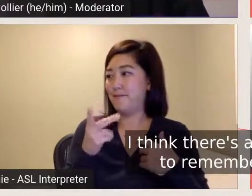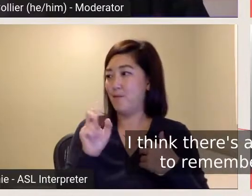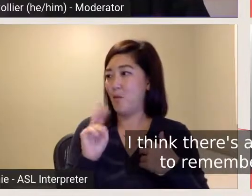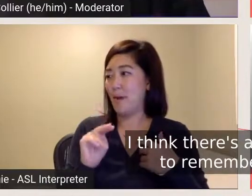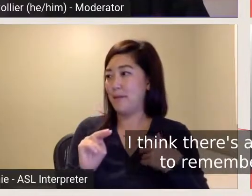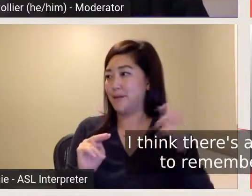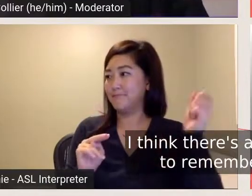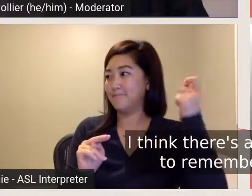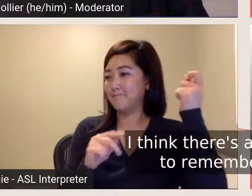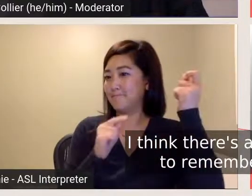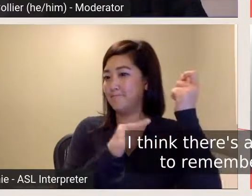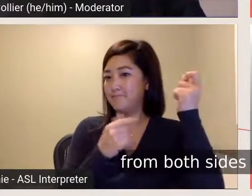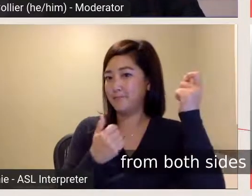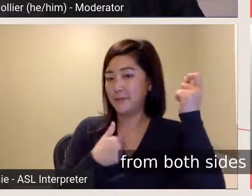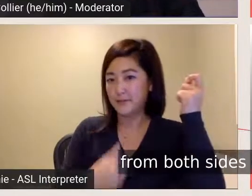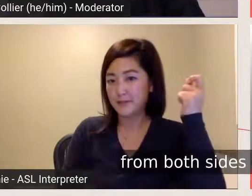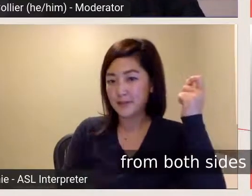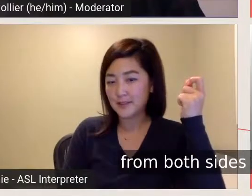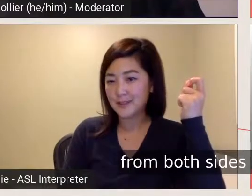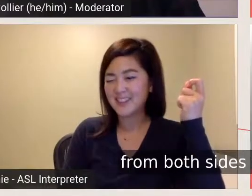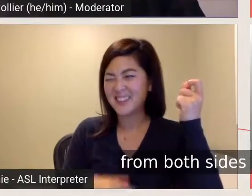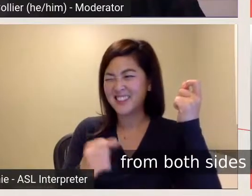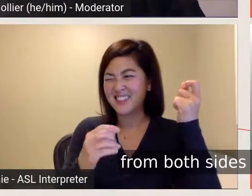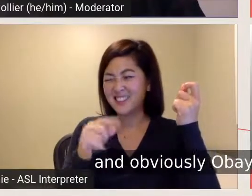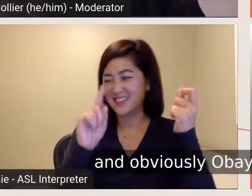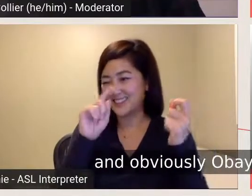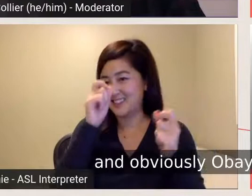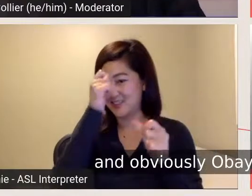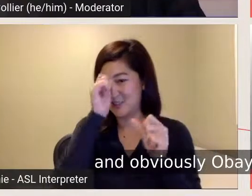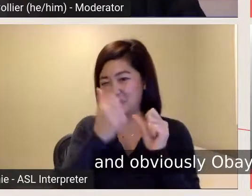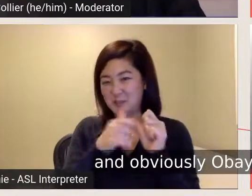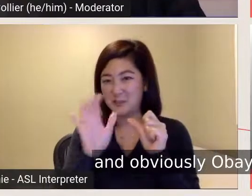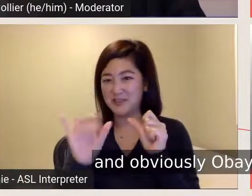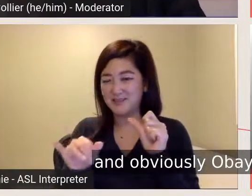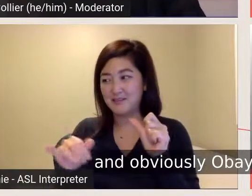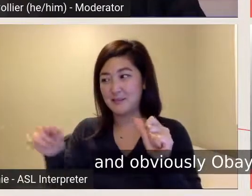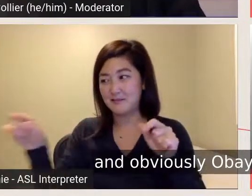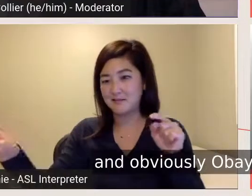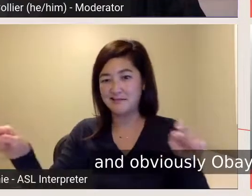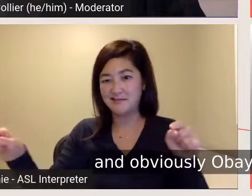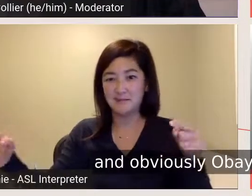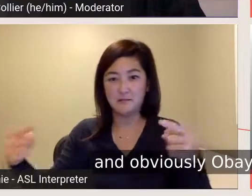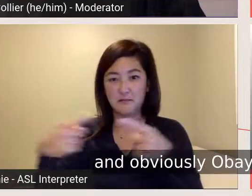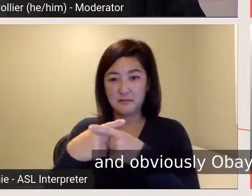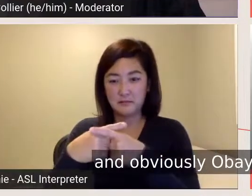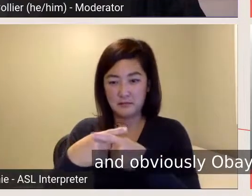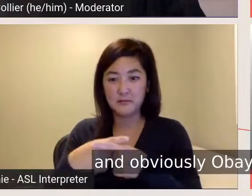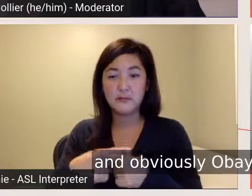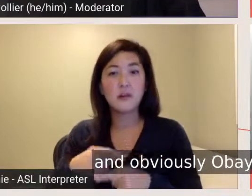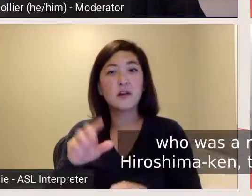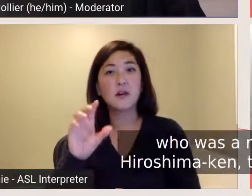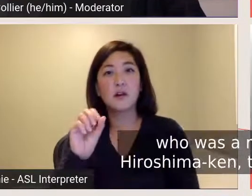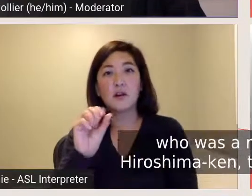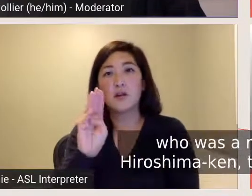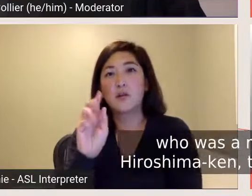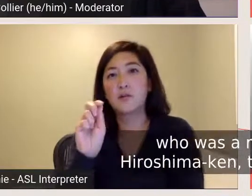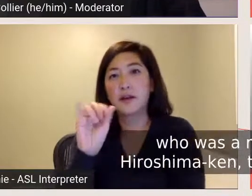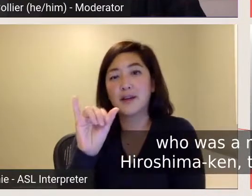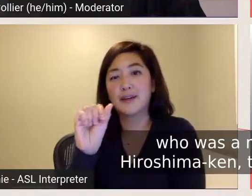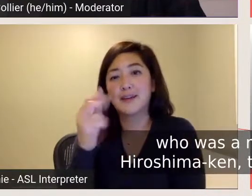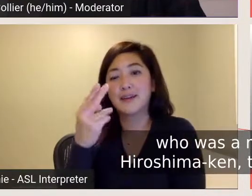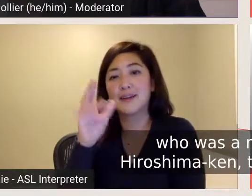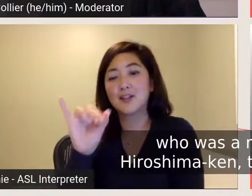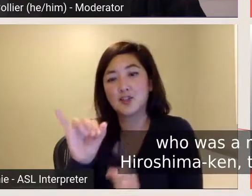an importance to remembering that from both sides of the conflict. And obviously, Obayashi, as someone who was